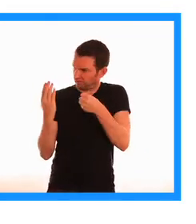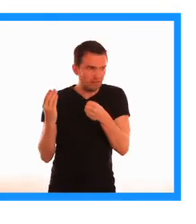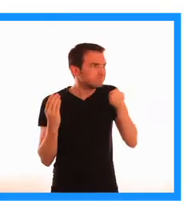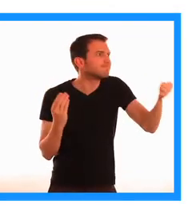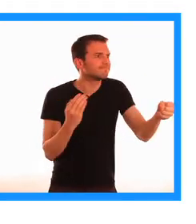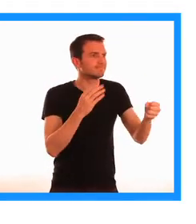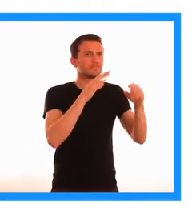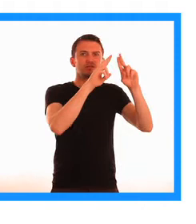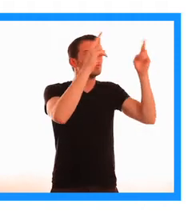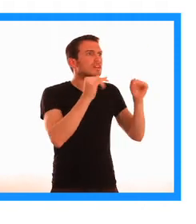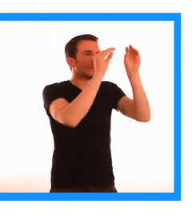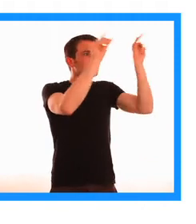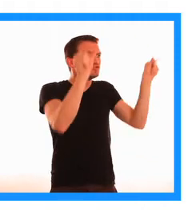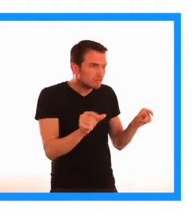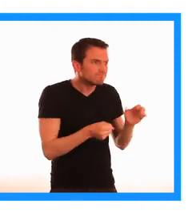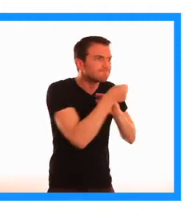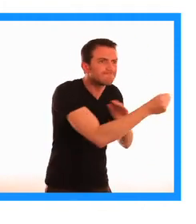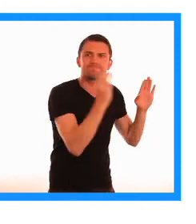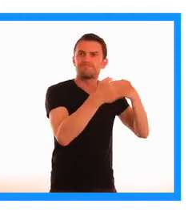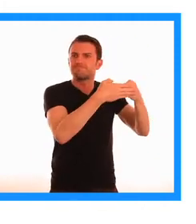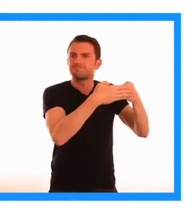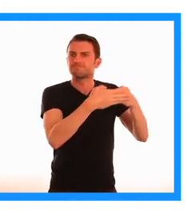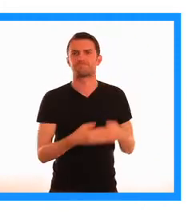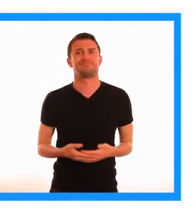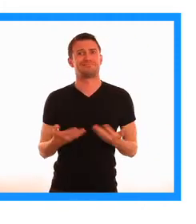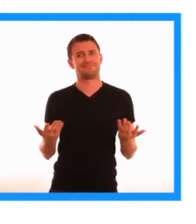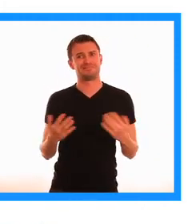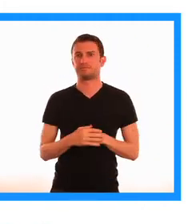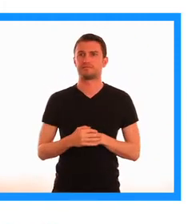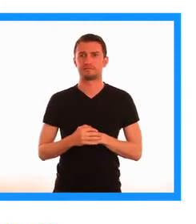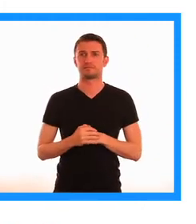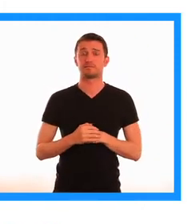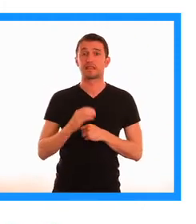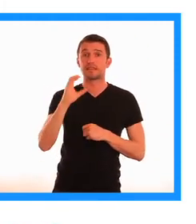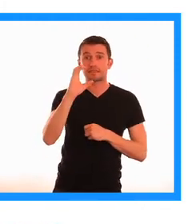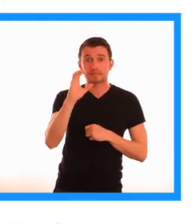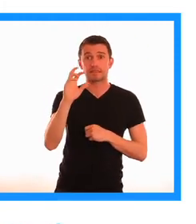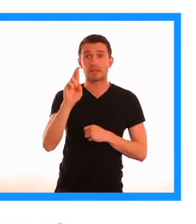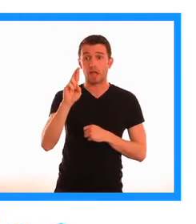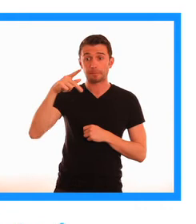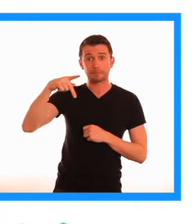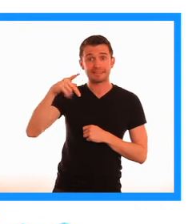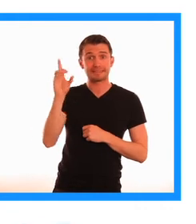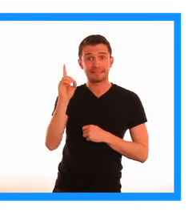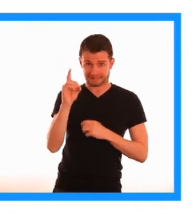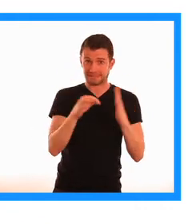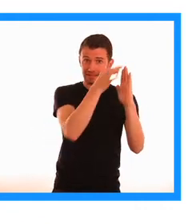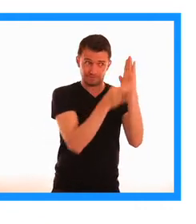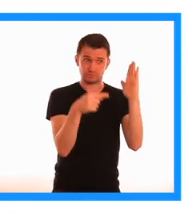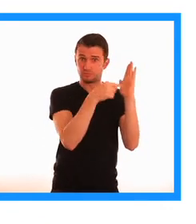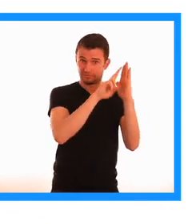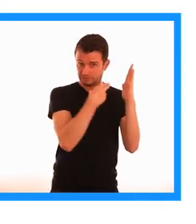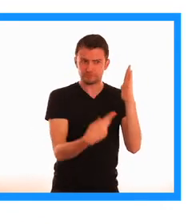with disabilities from their families is a violation of their right to be cared for by their families. If immediate family is unable to care for a child,